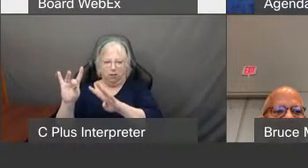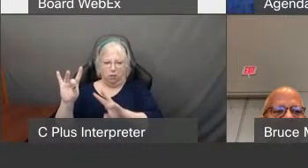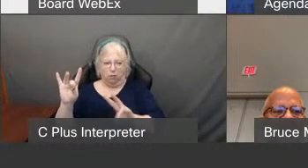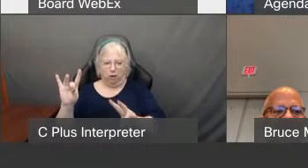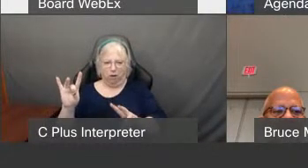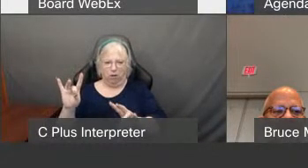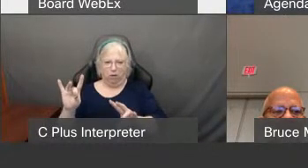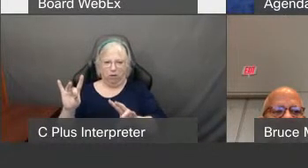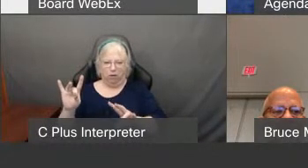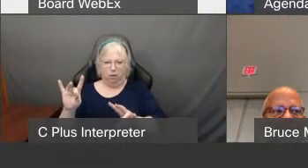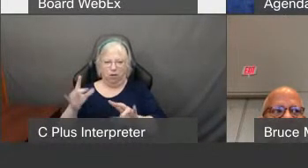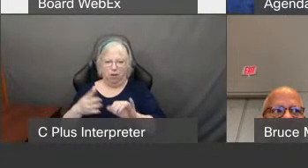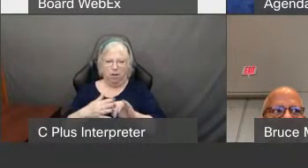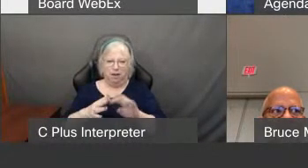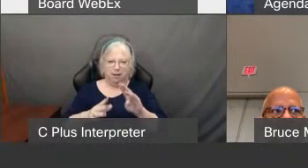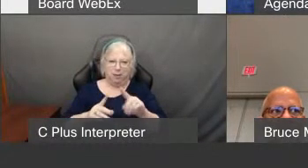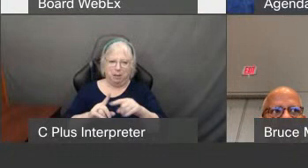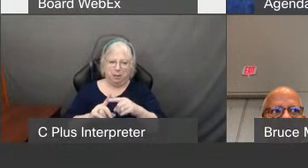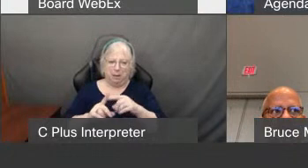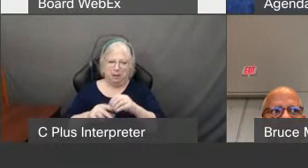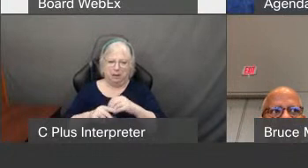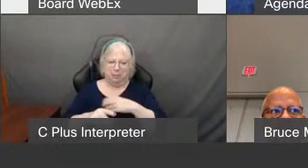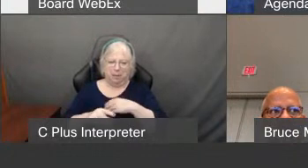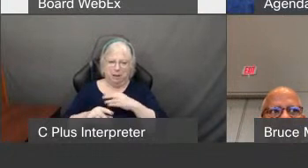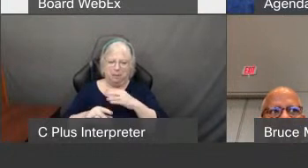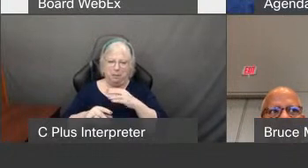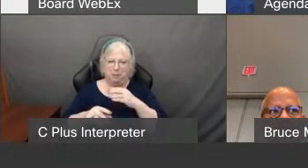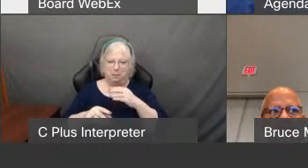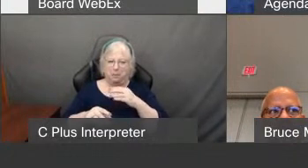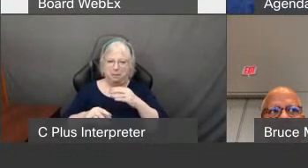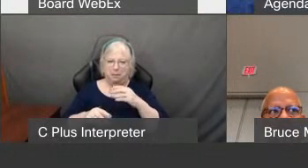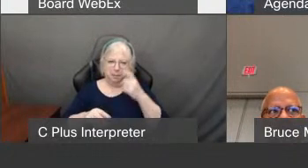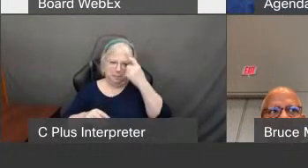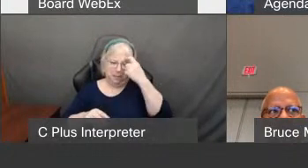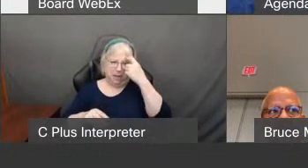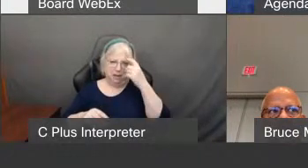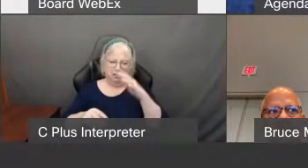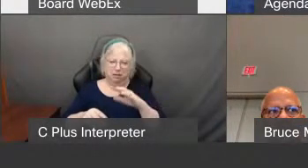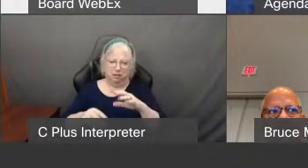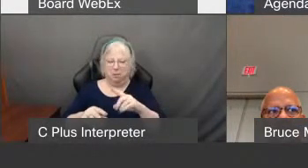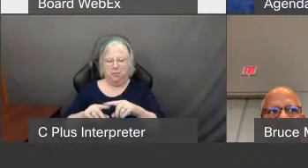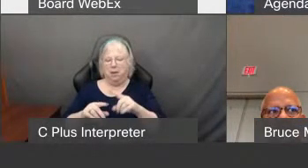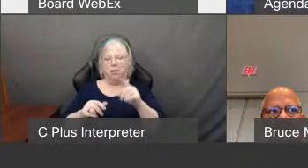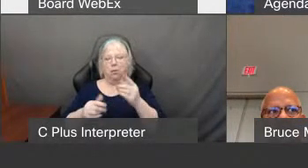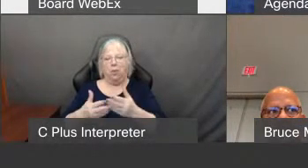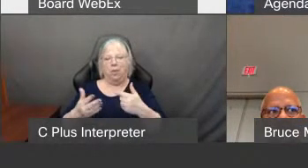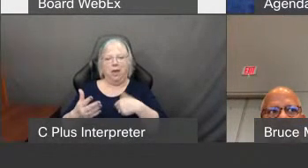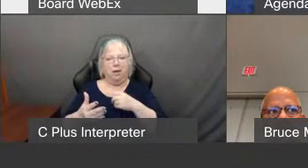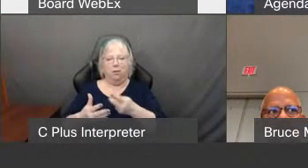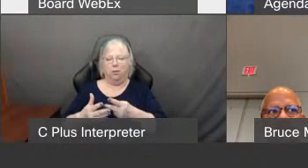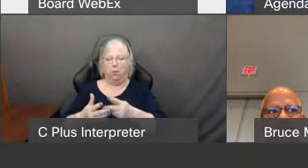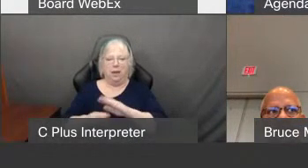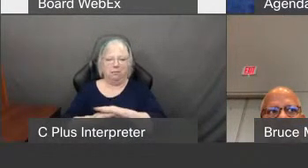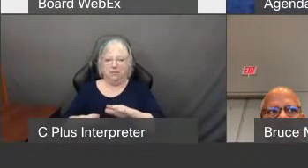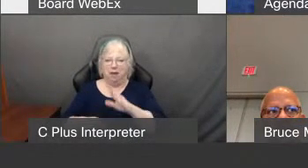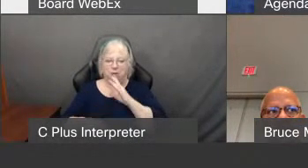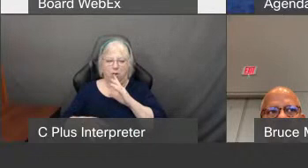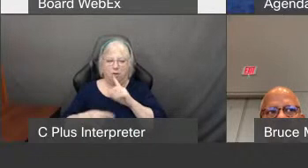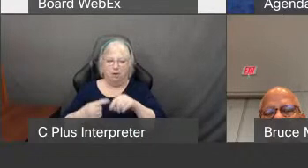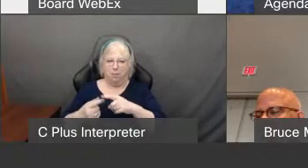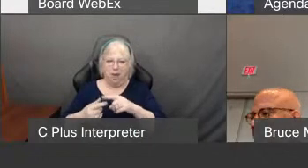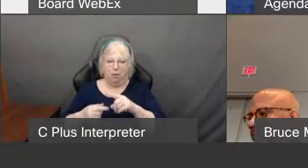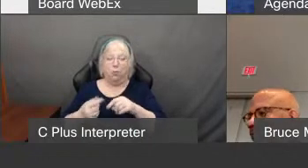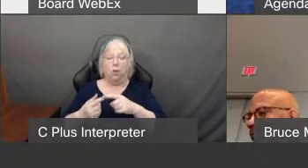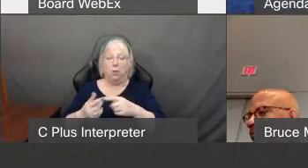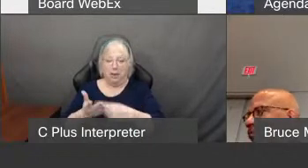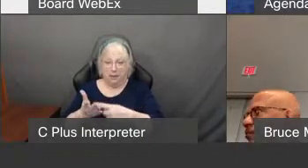87.5%, which is a B+ in my mind. I'm still having reservations about getting over that. But I think the one thing we fail to talk about when we talk about education